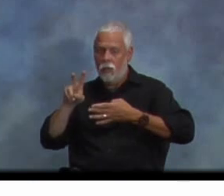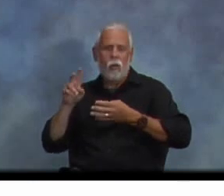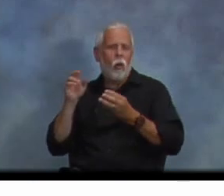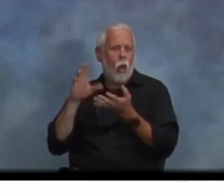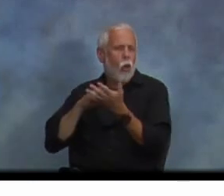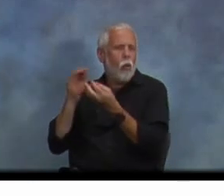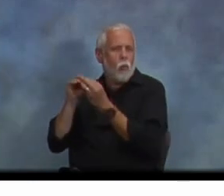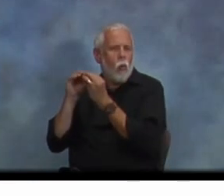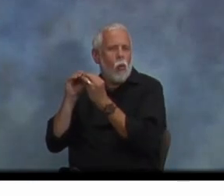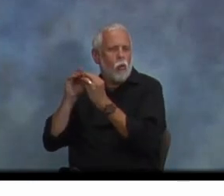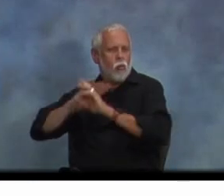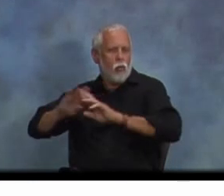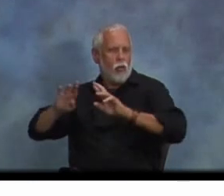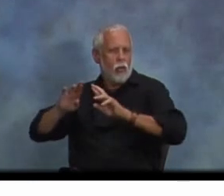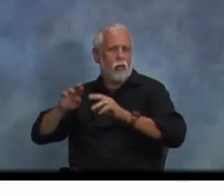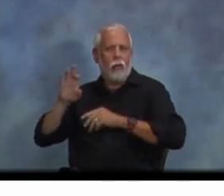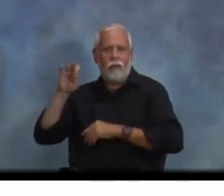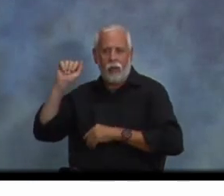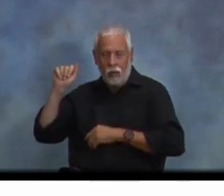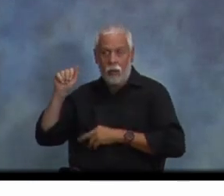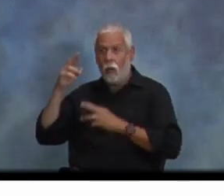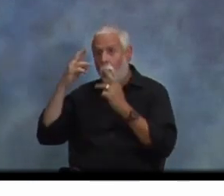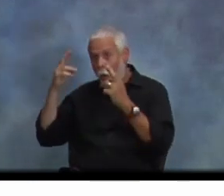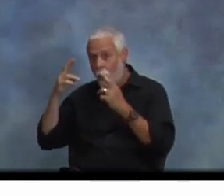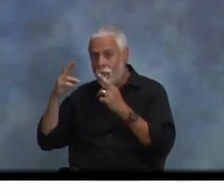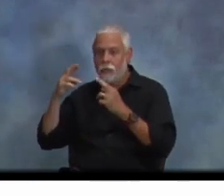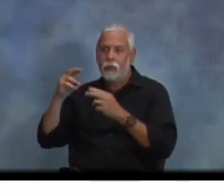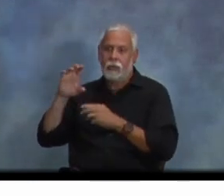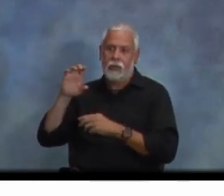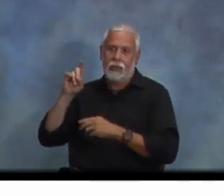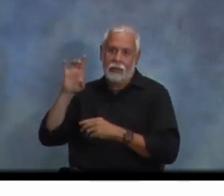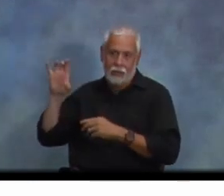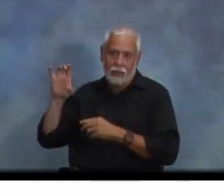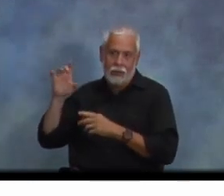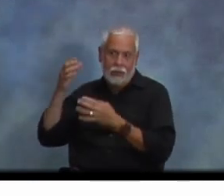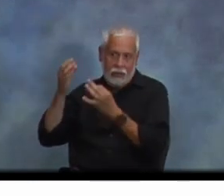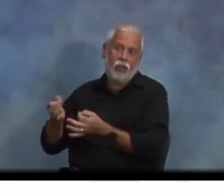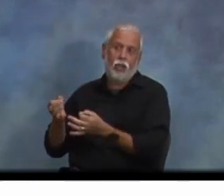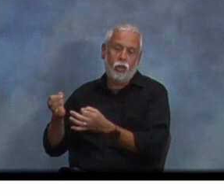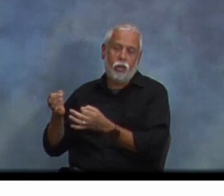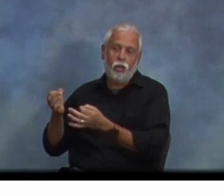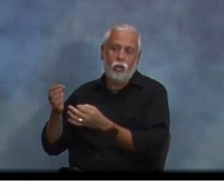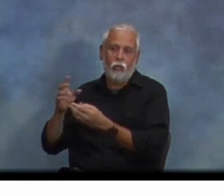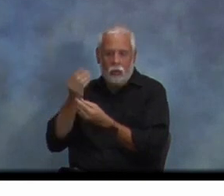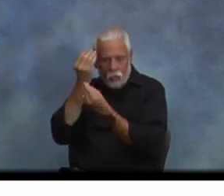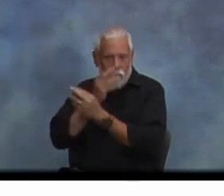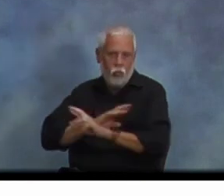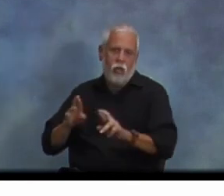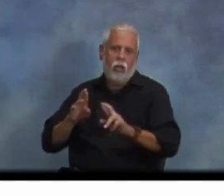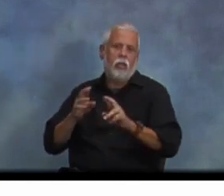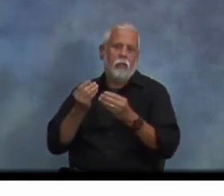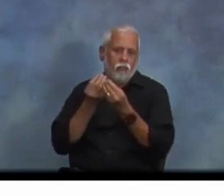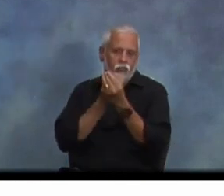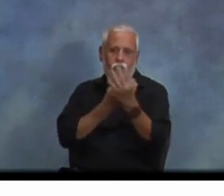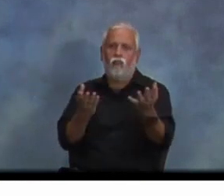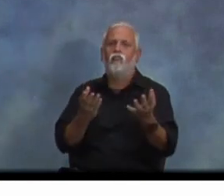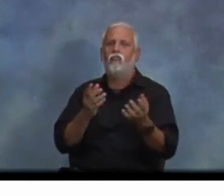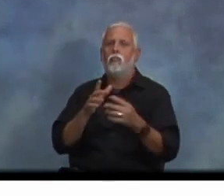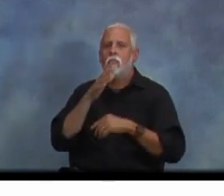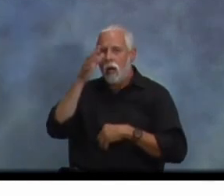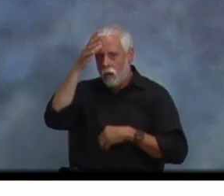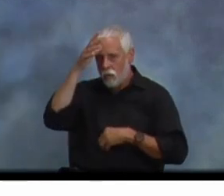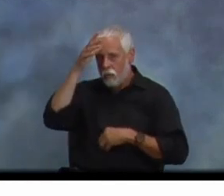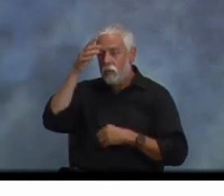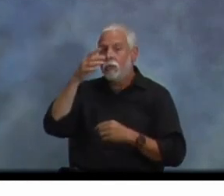of that information post the FDA and hopefully post some CDC and ACIP to be able to give them the most accurate and up-to-date